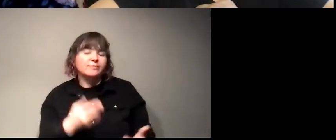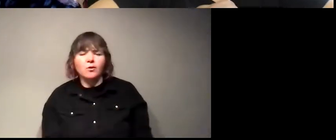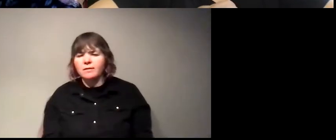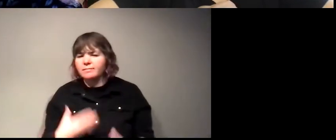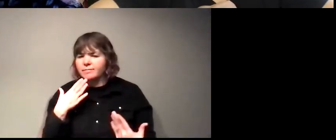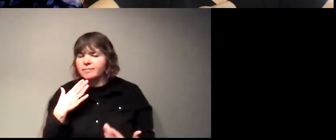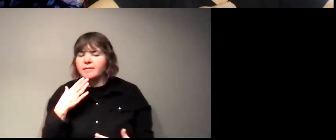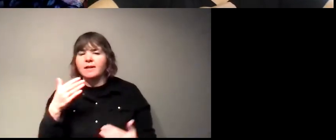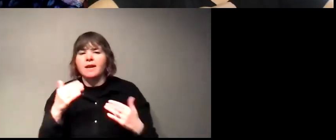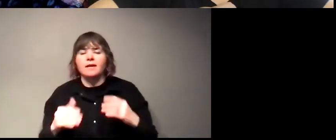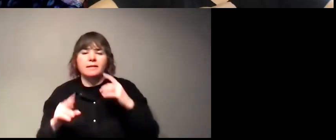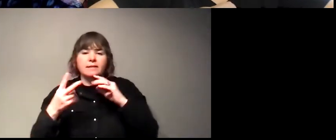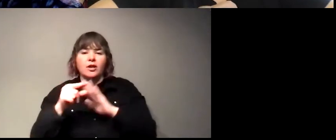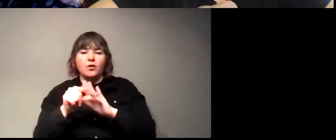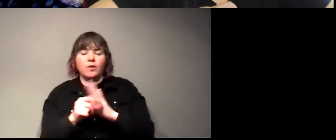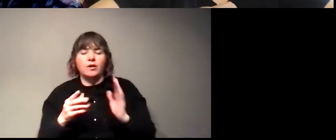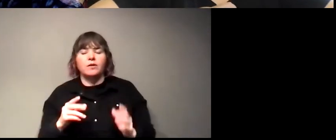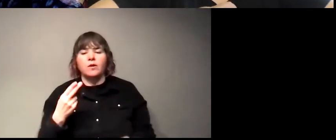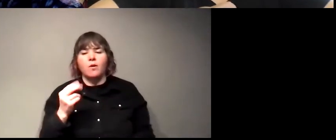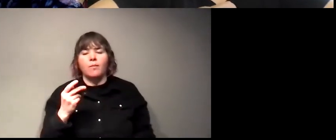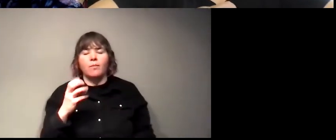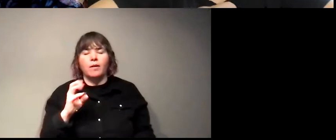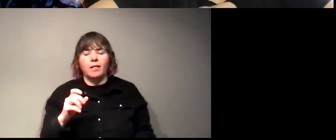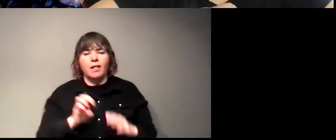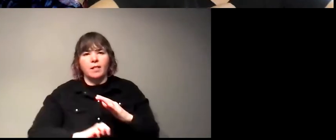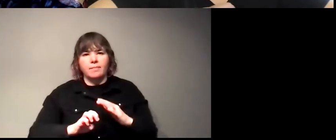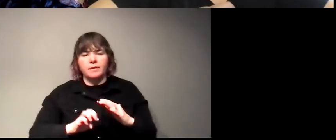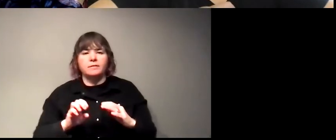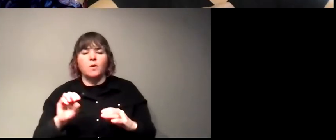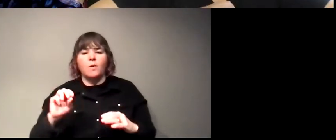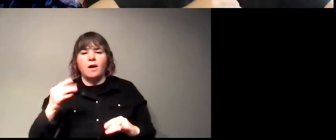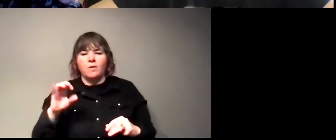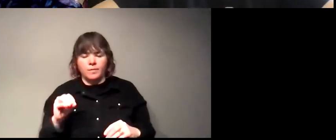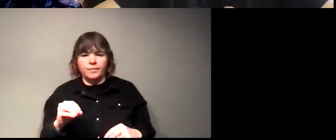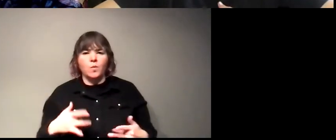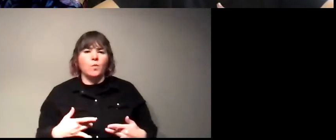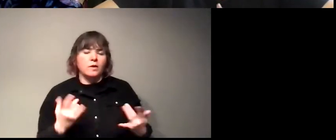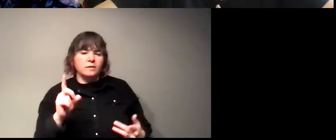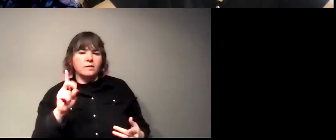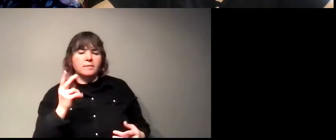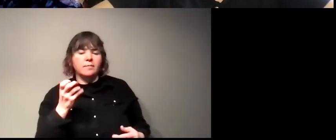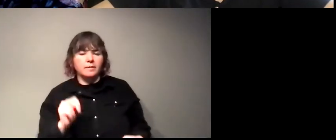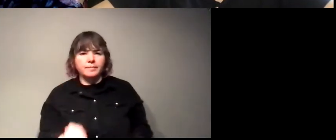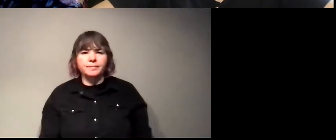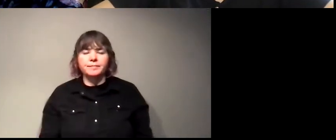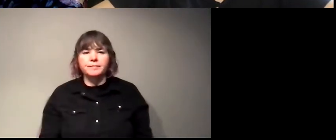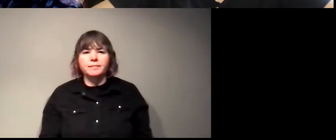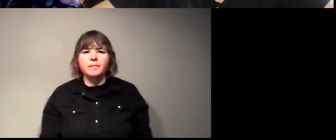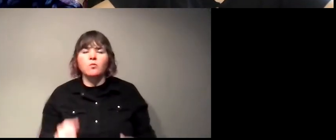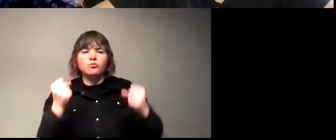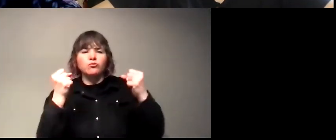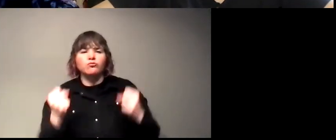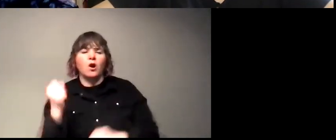The next question is from second graders at Hopewell Mm. Elementary in Dublin, Ohio. What's up, Dublin? What is the strongest animal at the zoo?